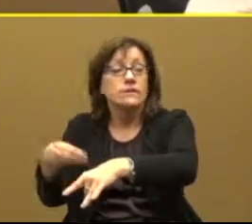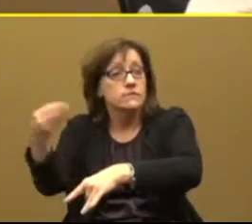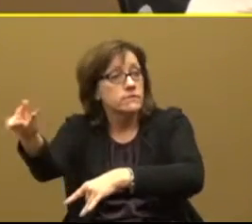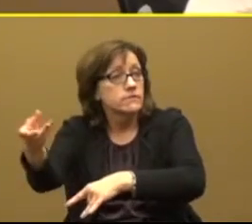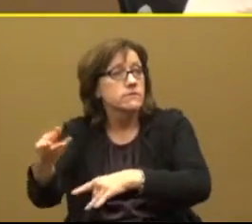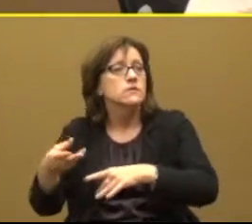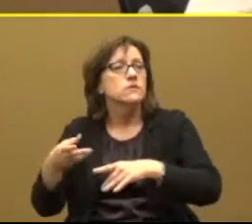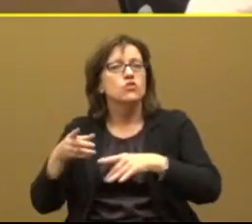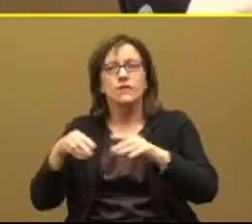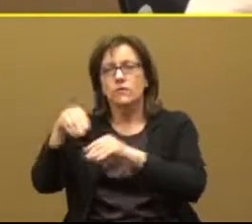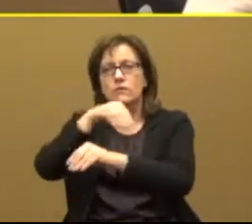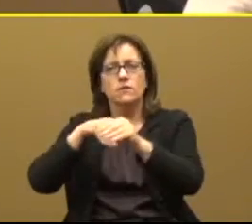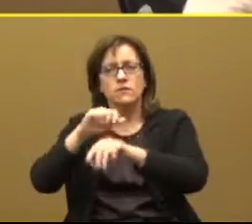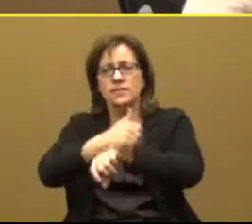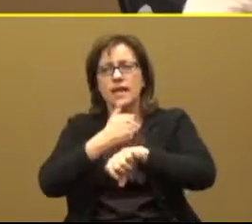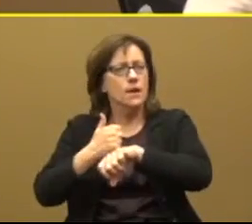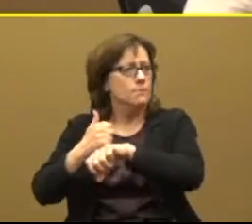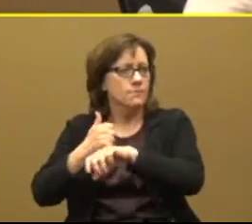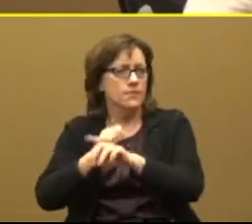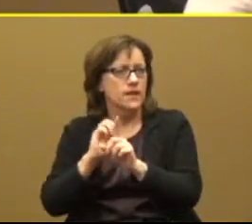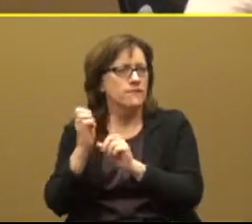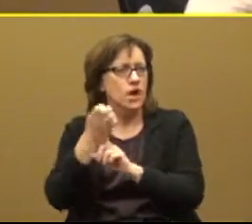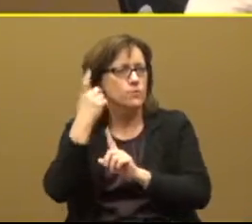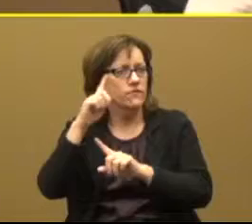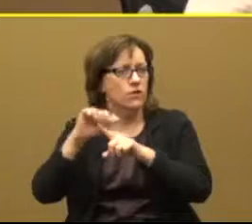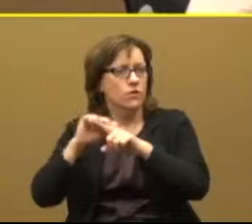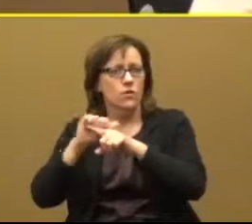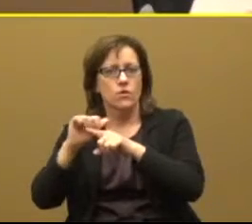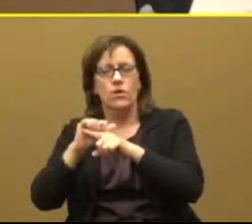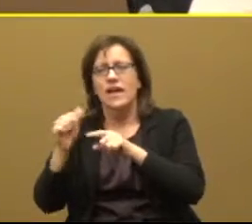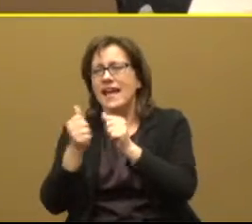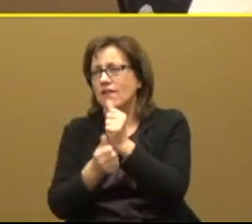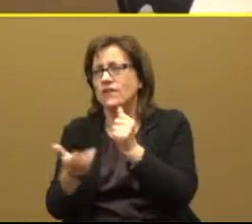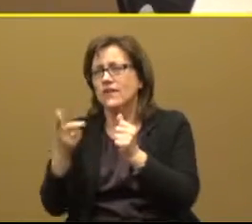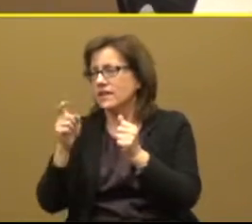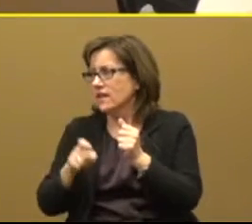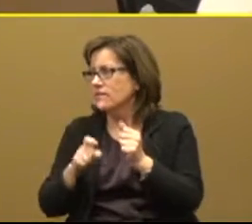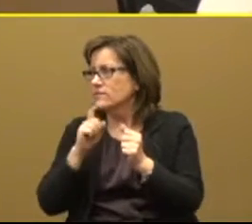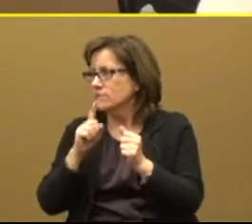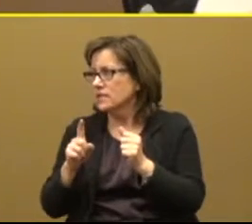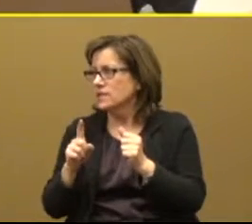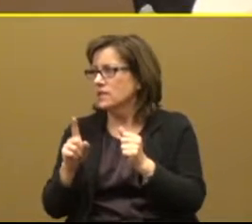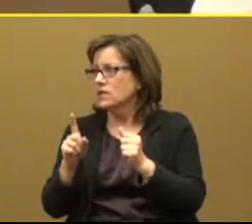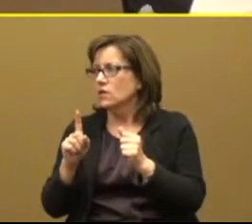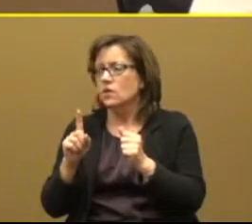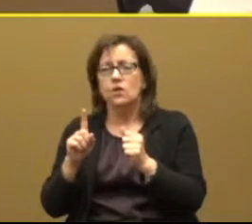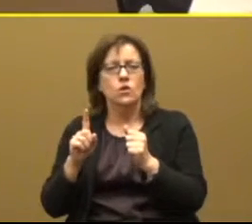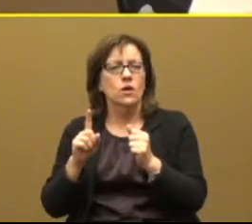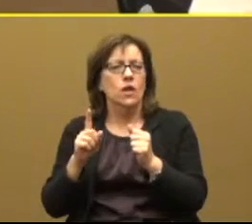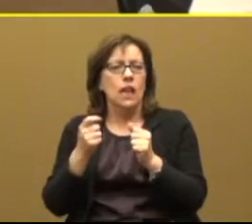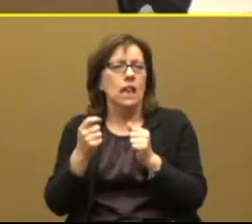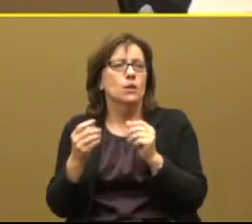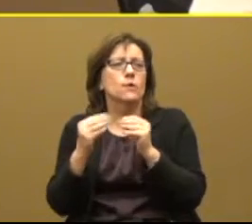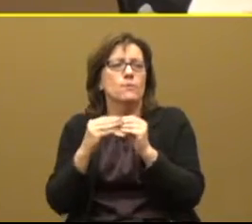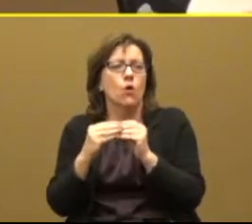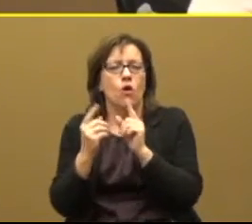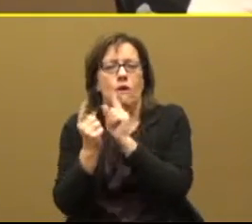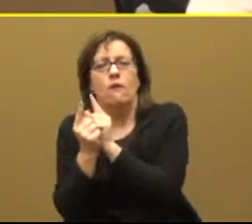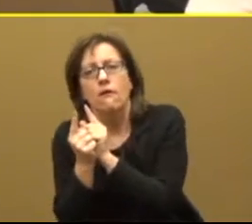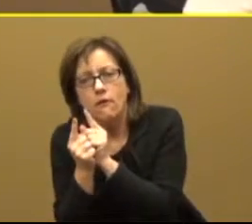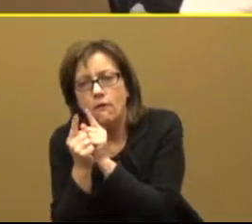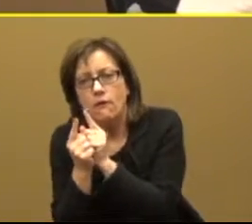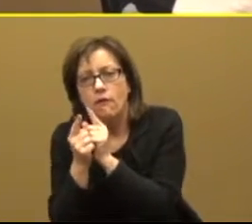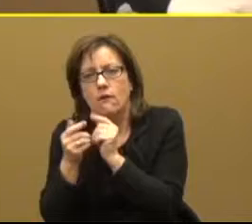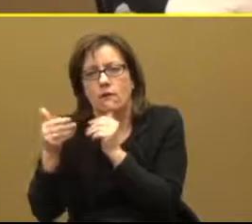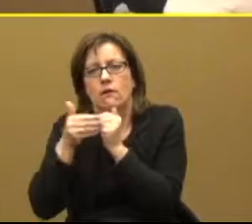your environment for those trials. So everything has to be where you're kind of a little bit more on top of the